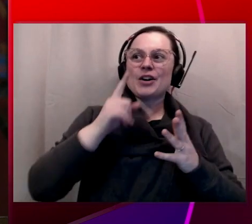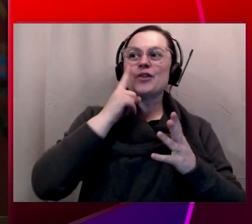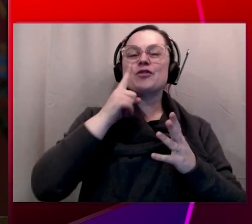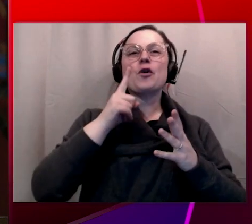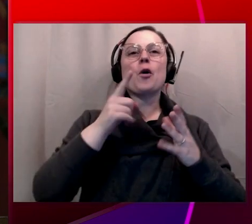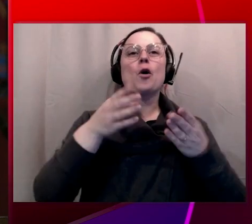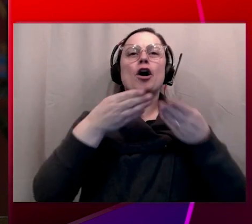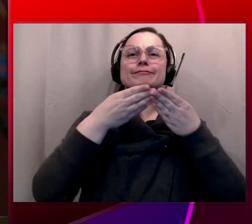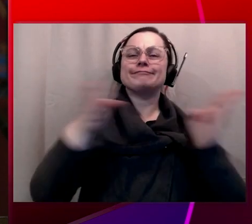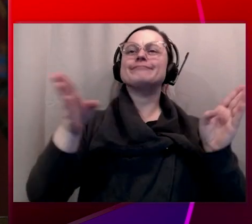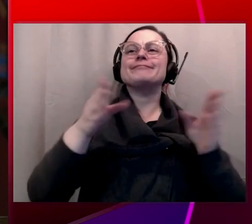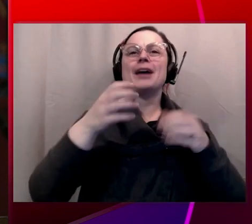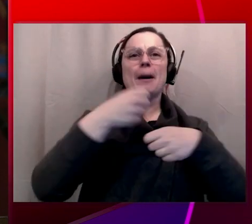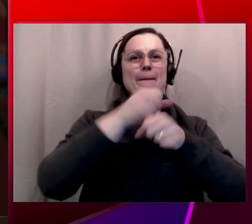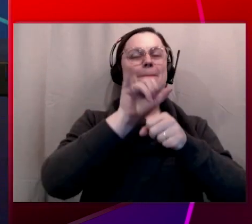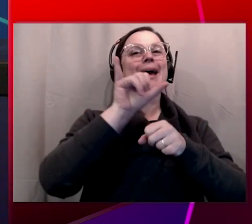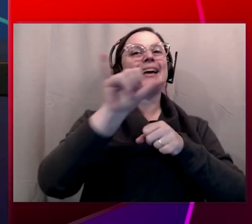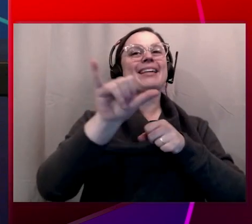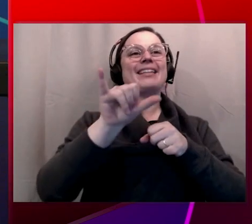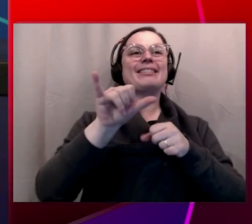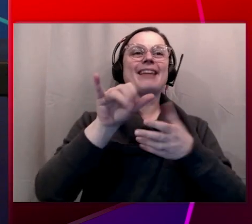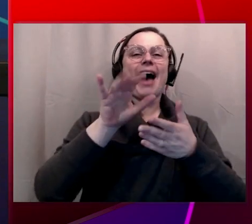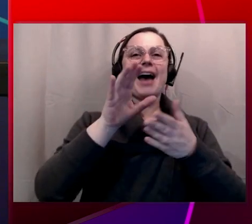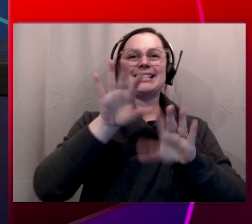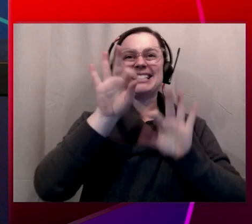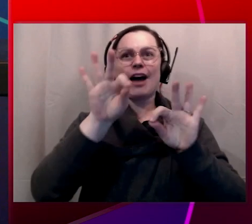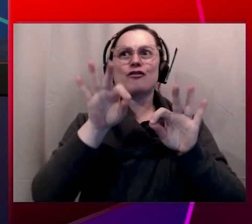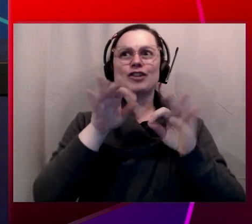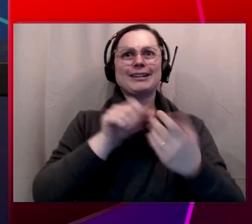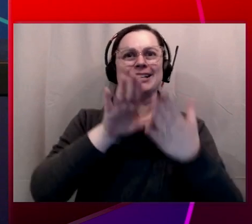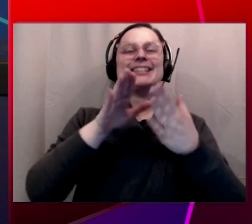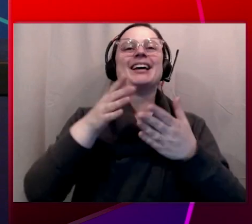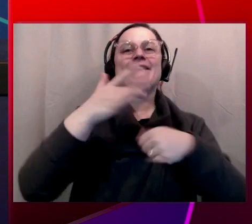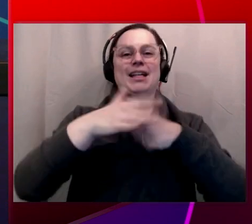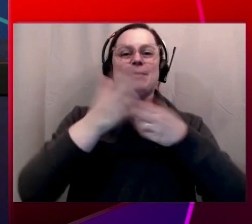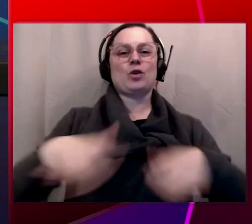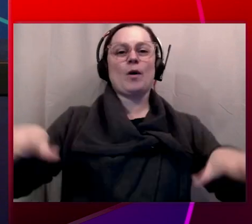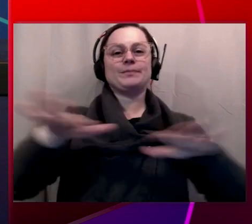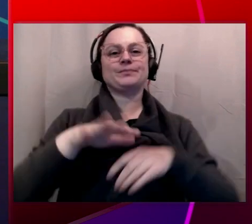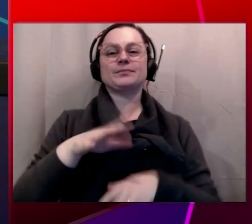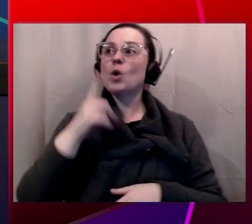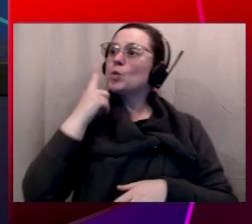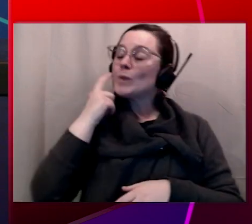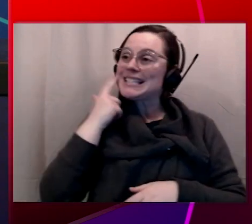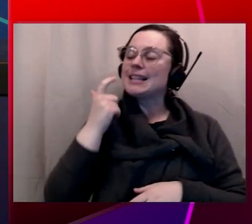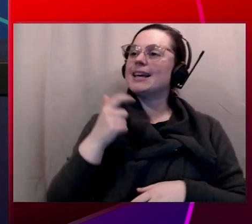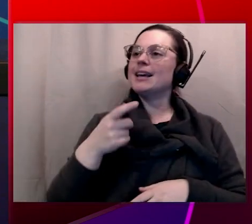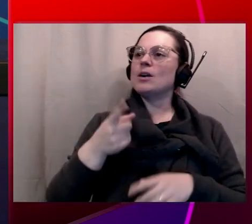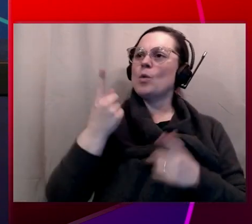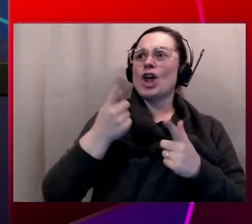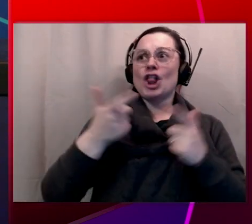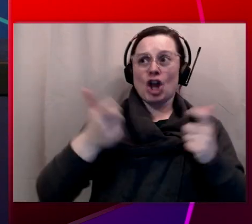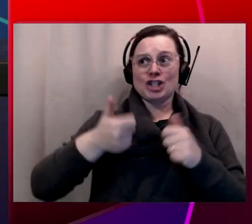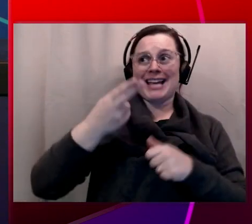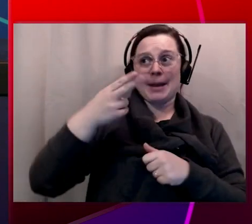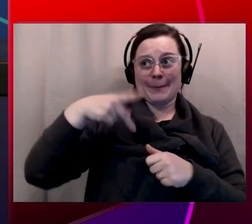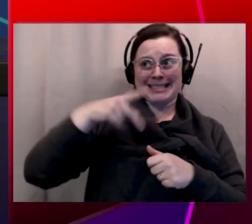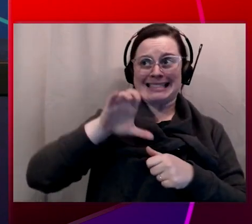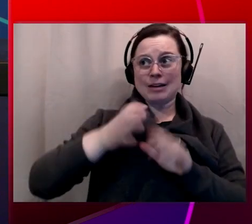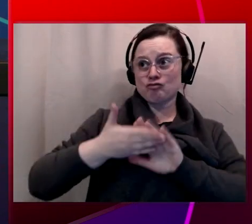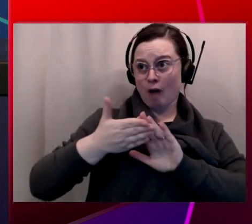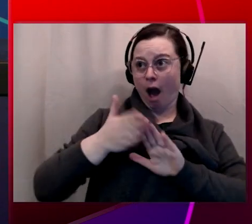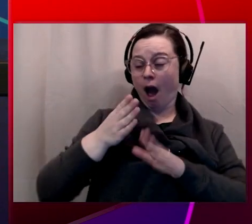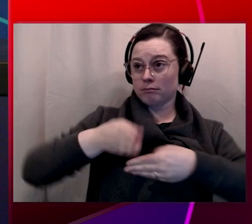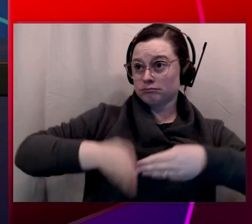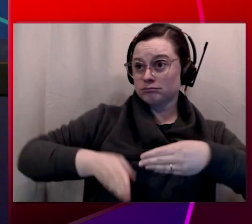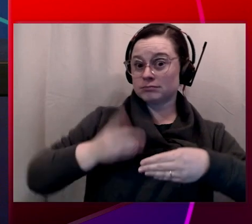Wow. You mentioned HPC, so I heard that. Yeah. And you recently conducted one of the largest HPC runs, is that right? Yeah. So that's Yeah. what